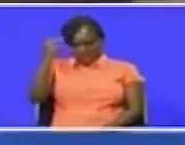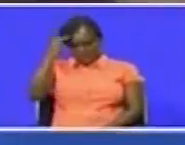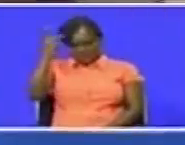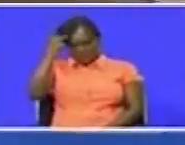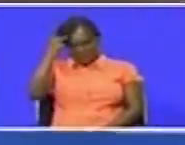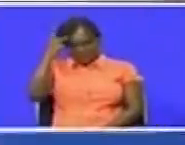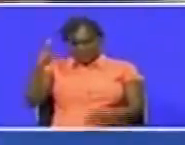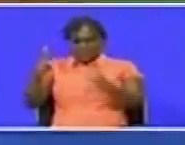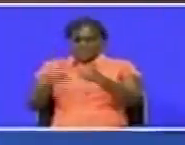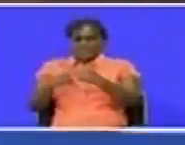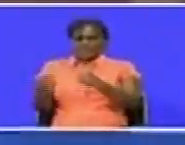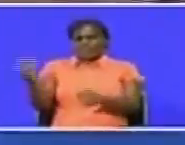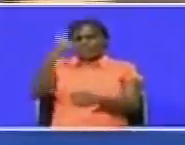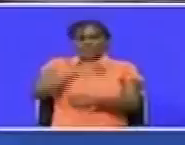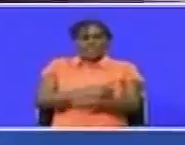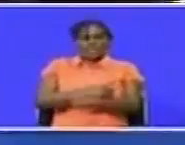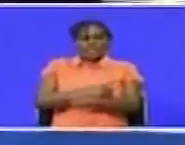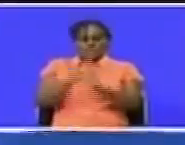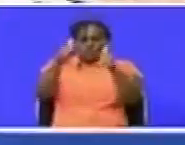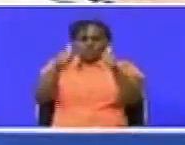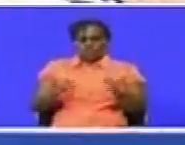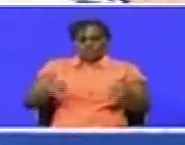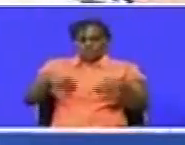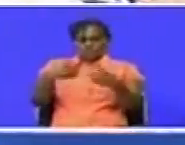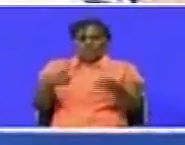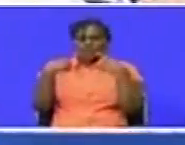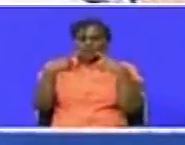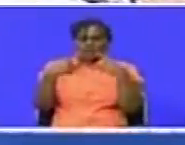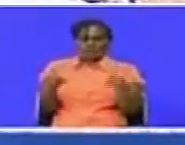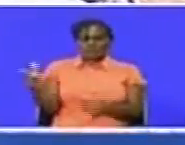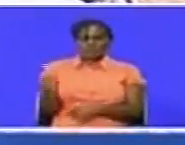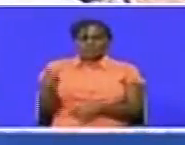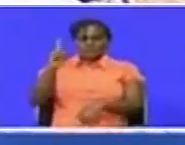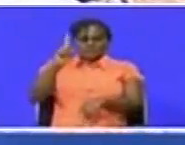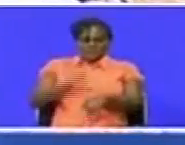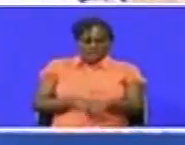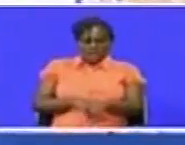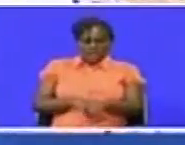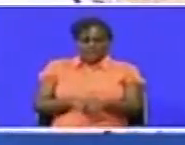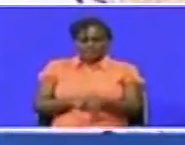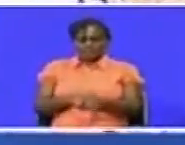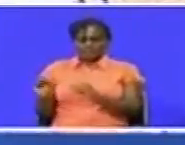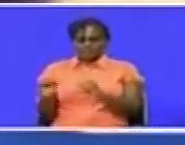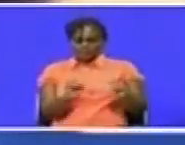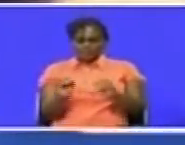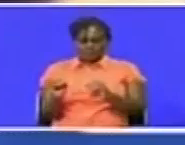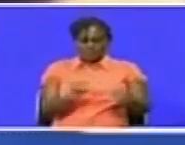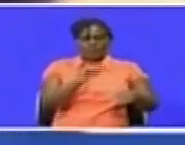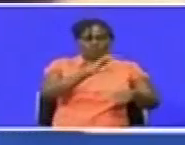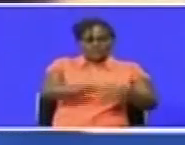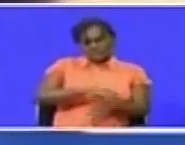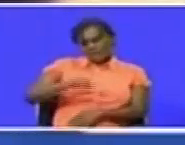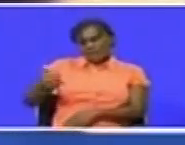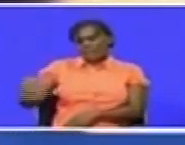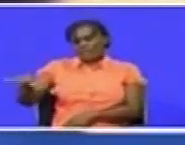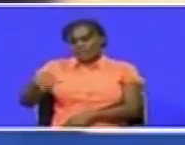another 7 days to the eviction process. In a statement released to the press, the time given is for the residents being evicted to find